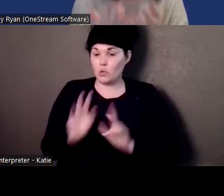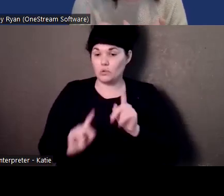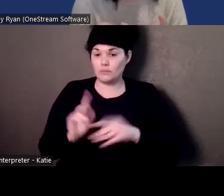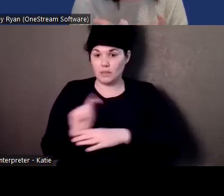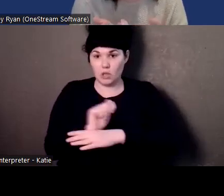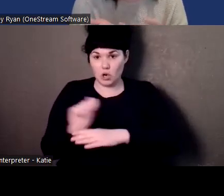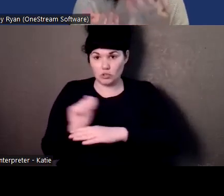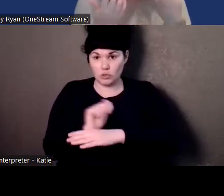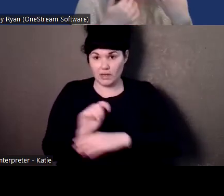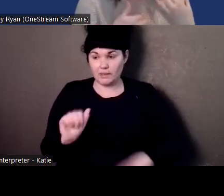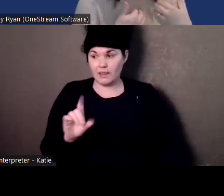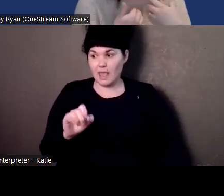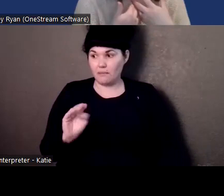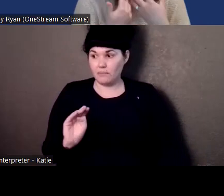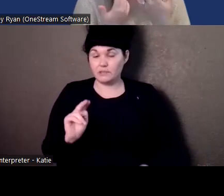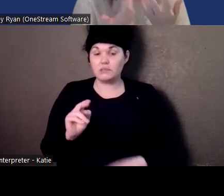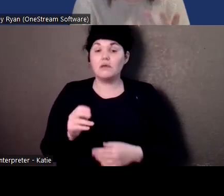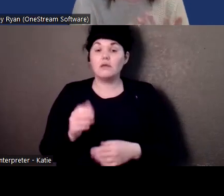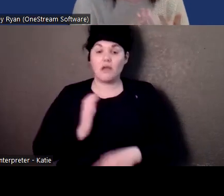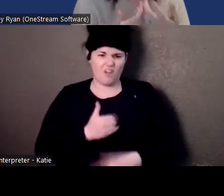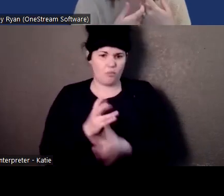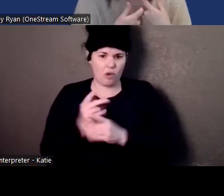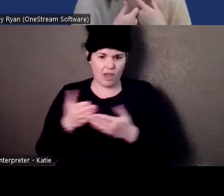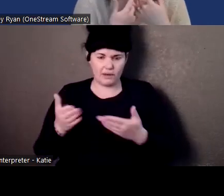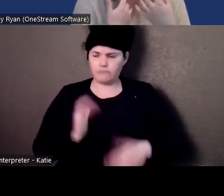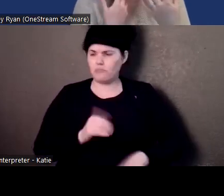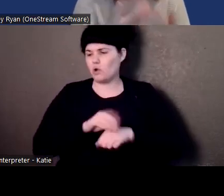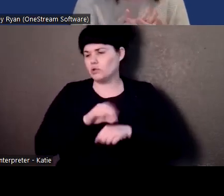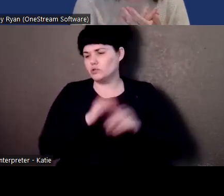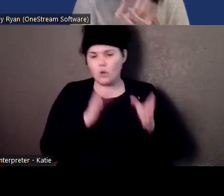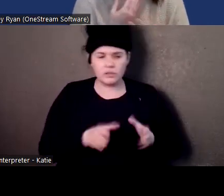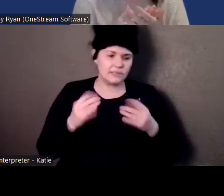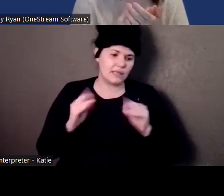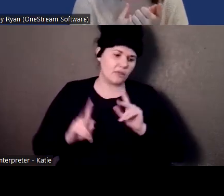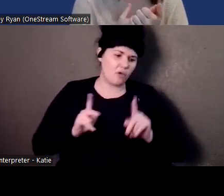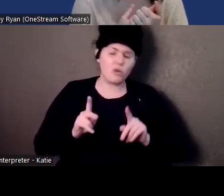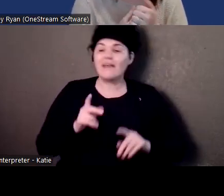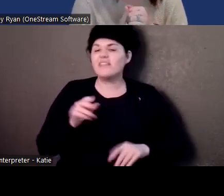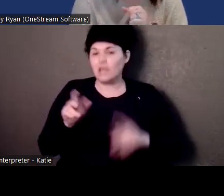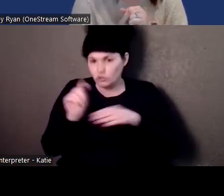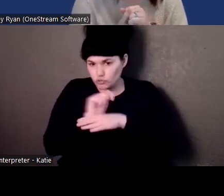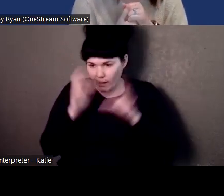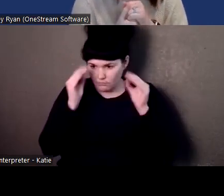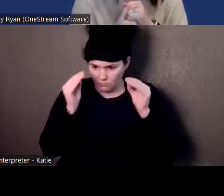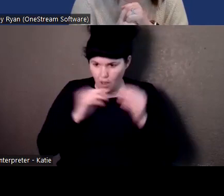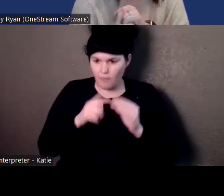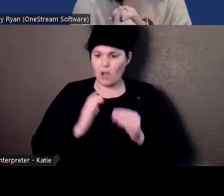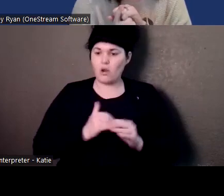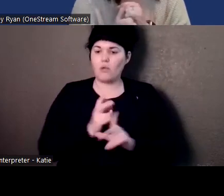the administrators of our product, our consultants, our sales folks, right, about our product and how to use our product